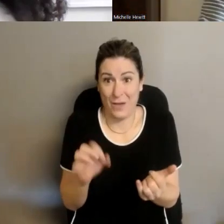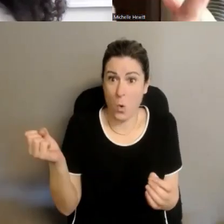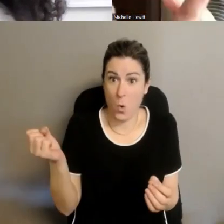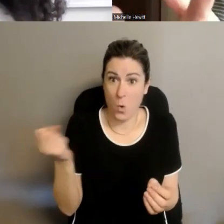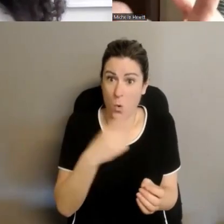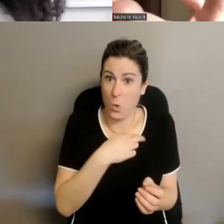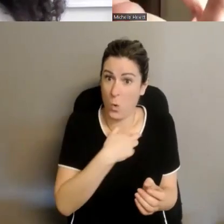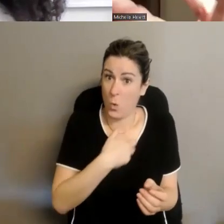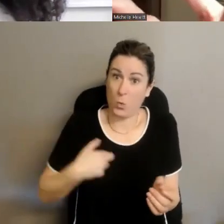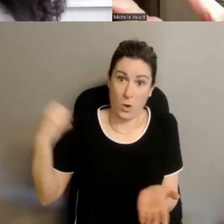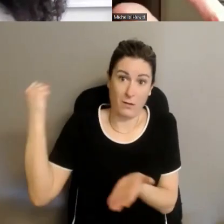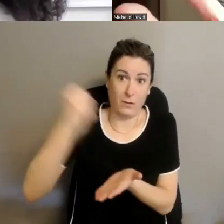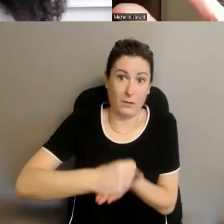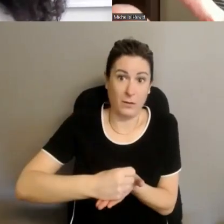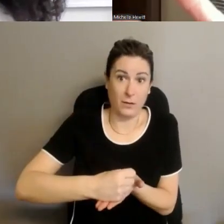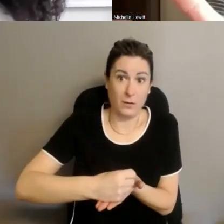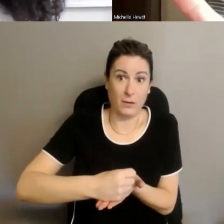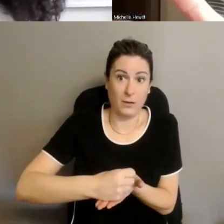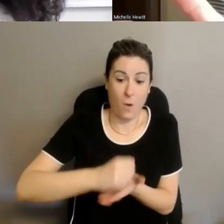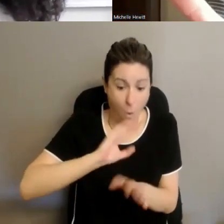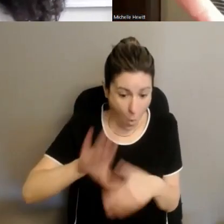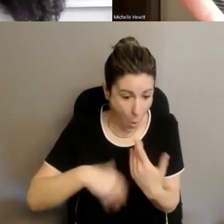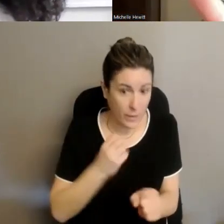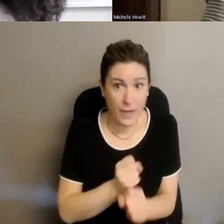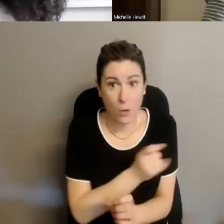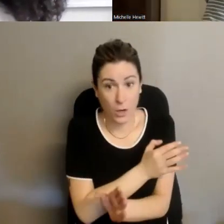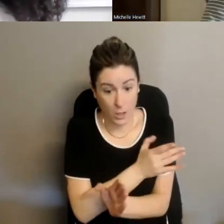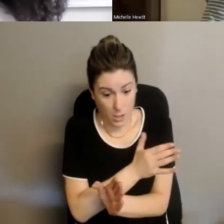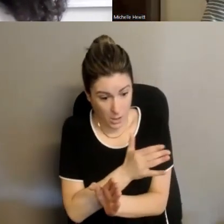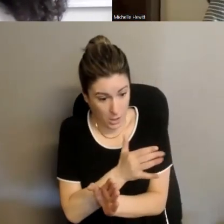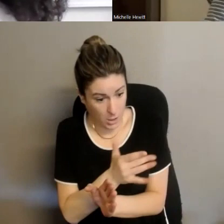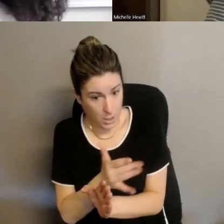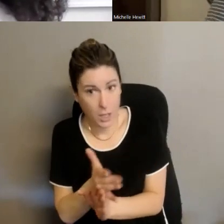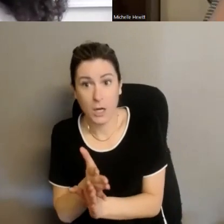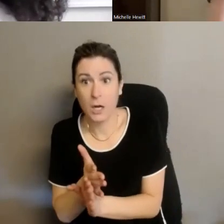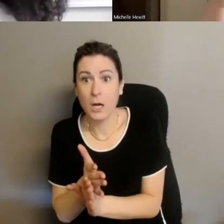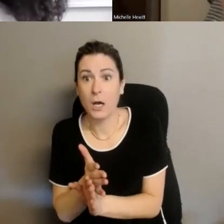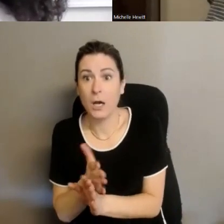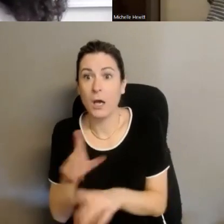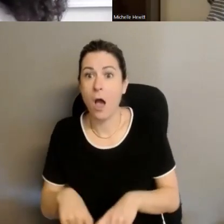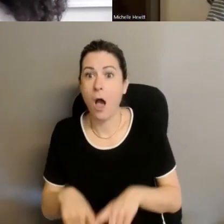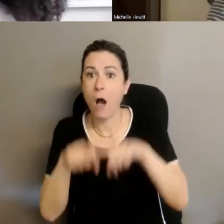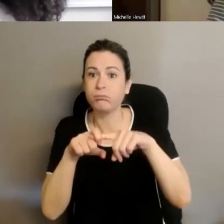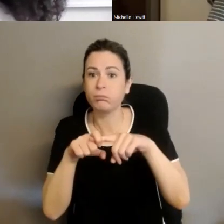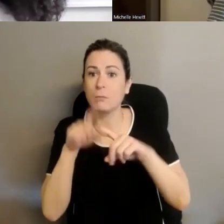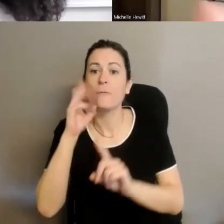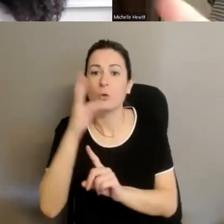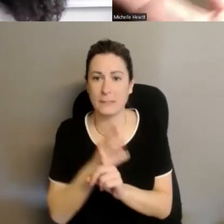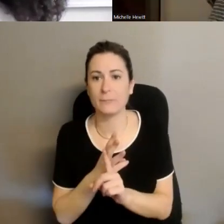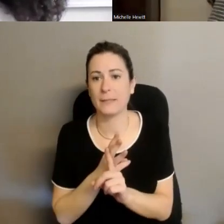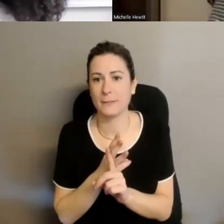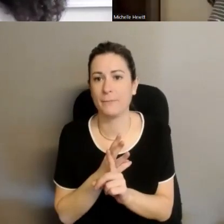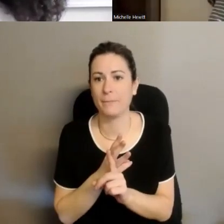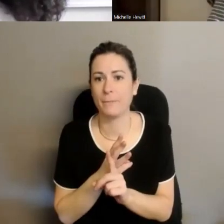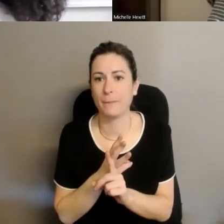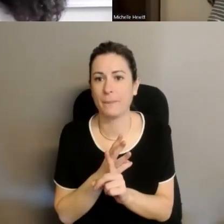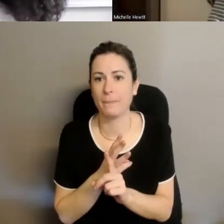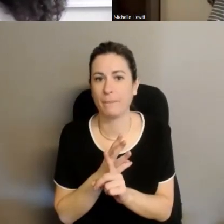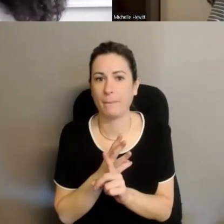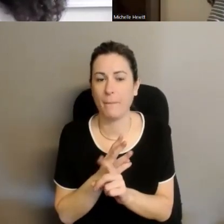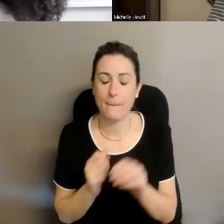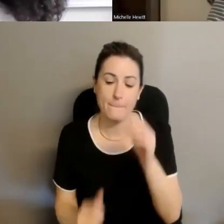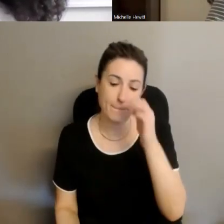put off for potentially 6 months as well. So as, you know, when Bety and I had a